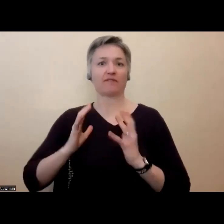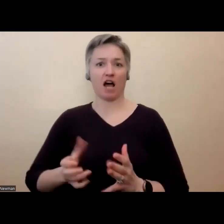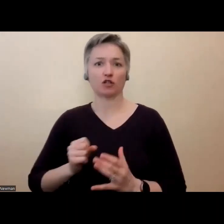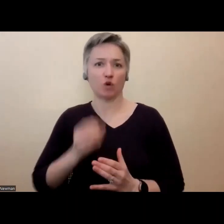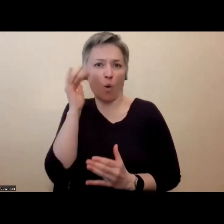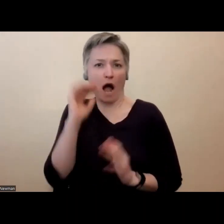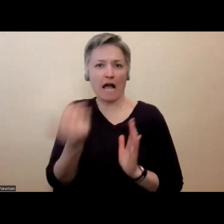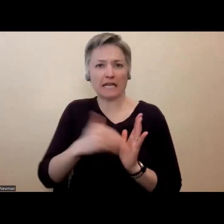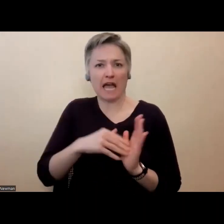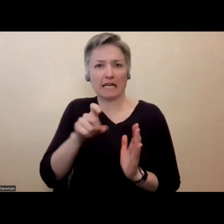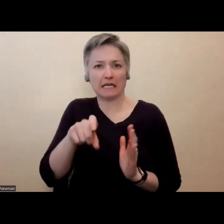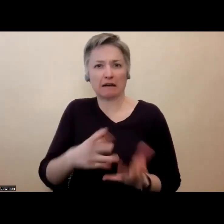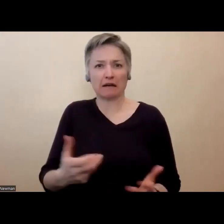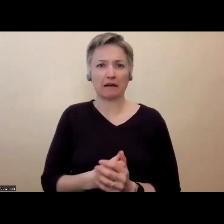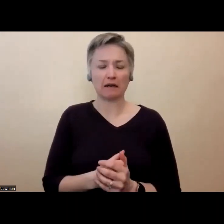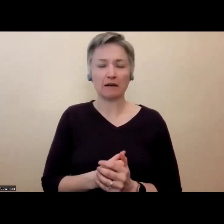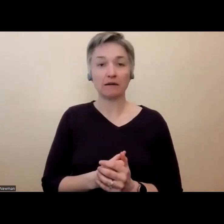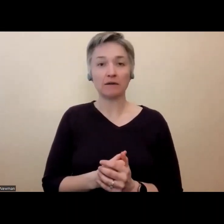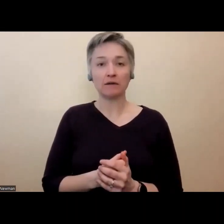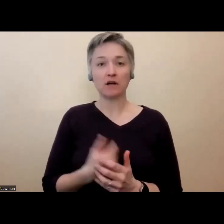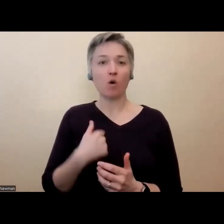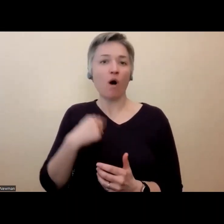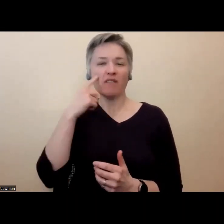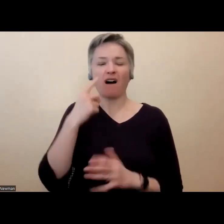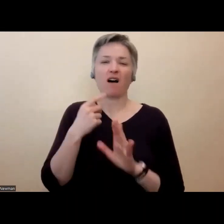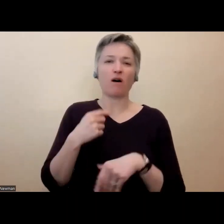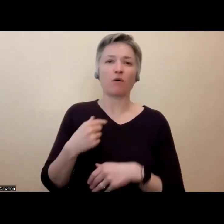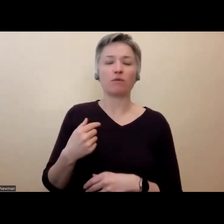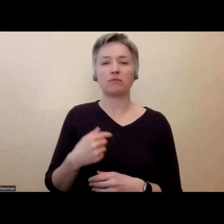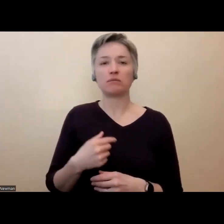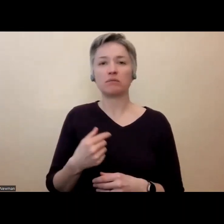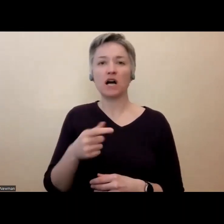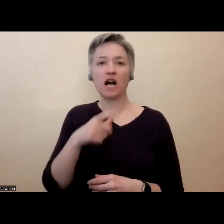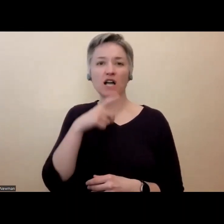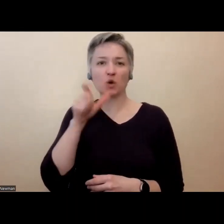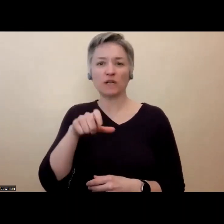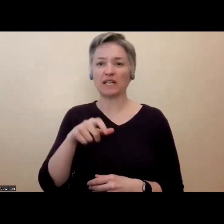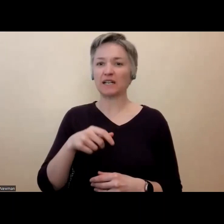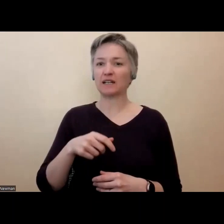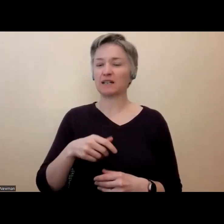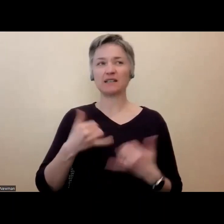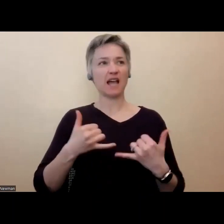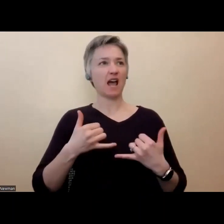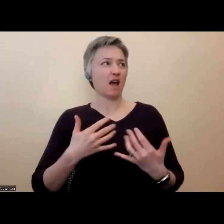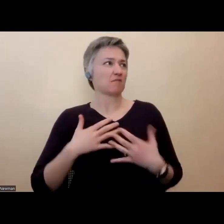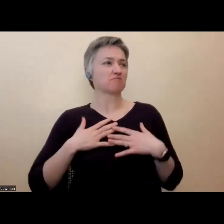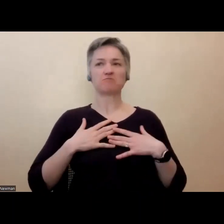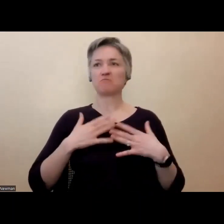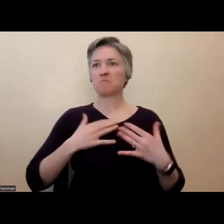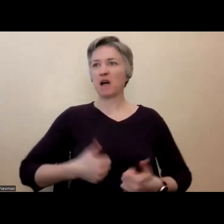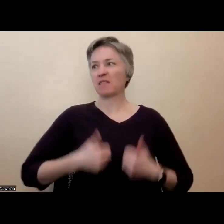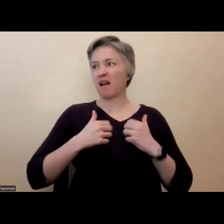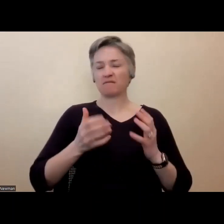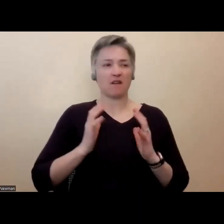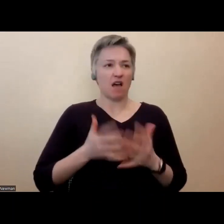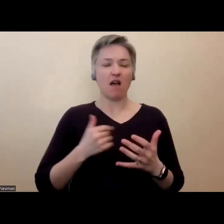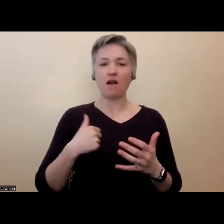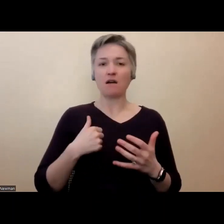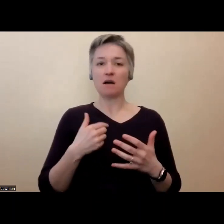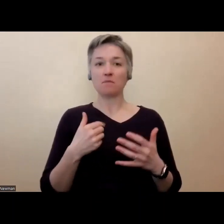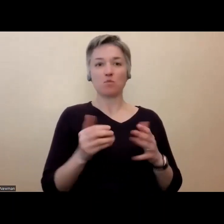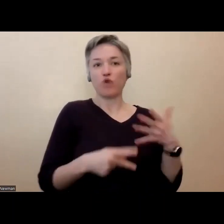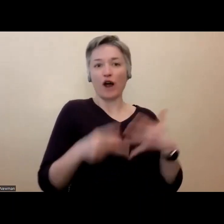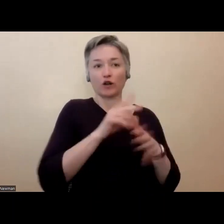do it? And my attitude was, I don't need to do it at this time in my life. It kind of got on the bottom of my list.